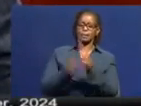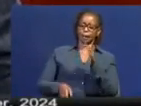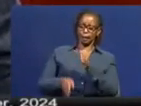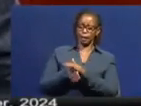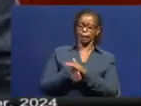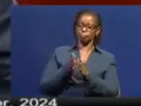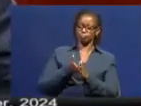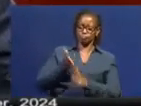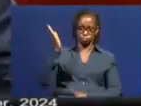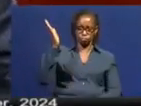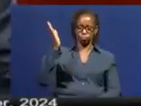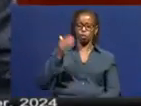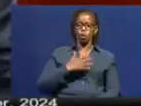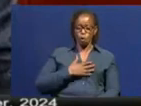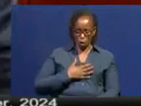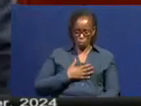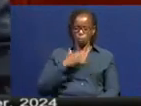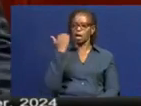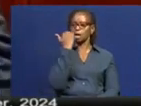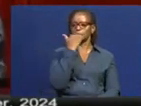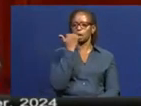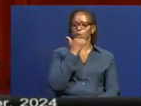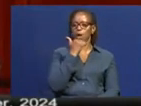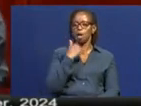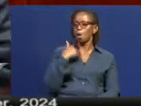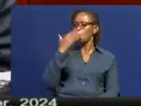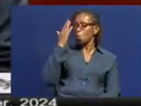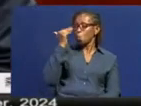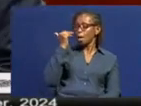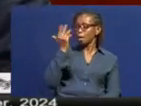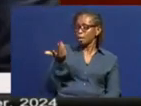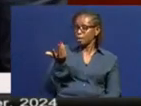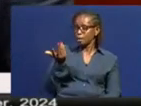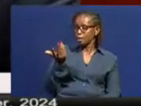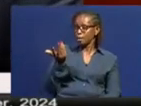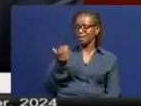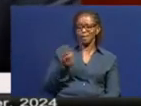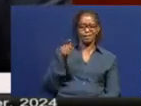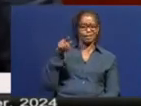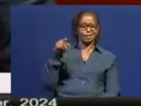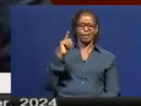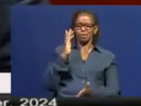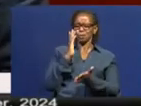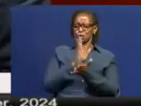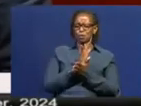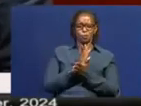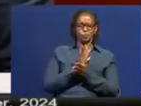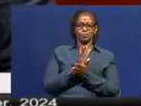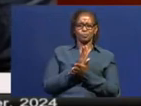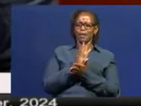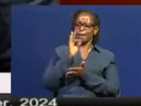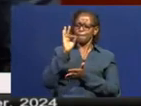Rigathi Gachagua because, Mr. Speaker, he is unfit to hold office.